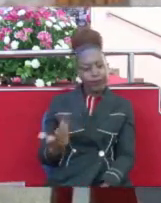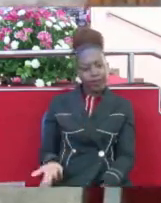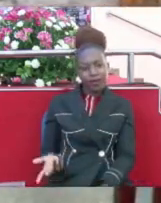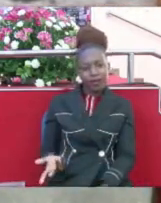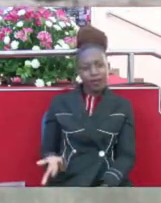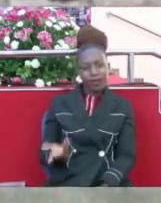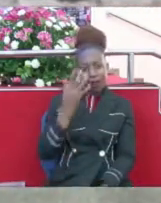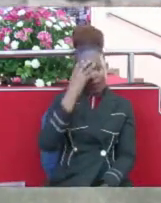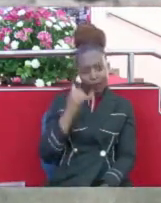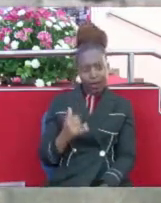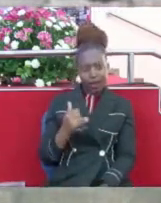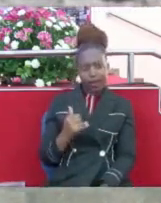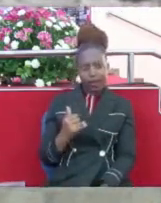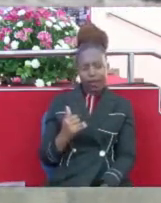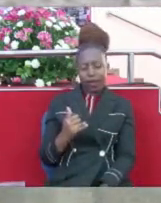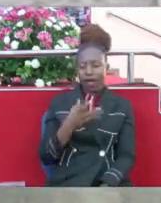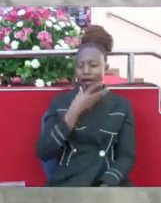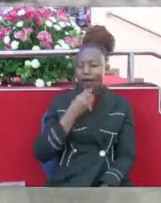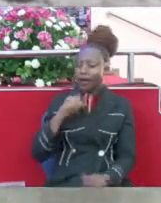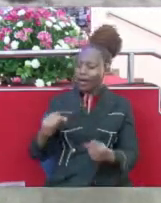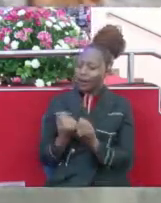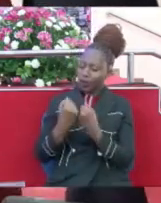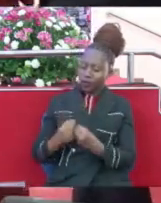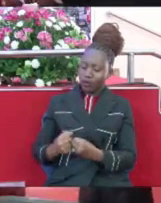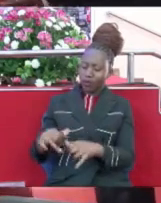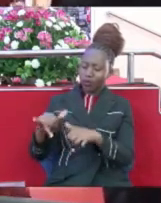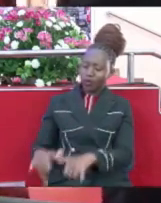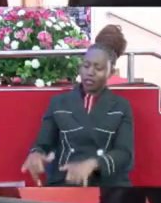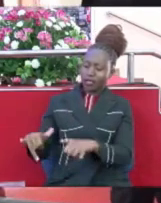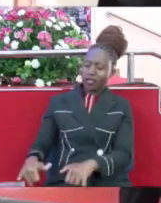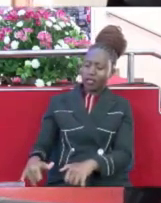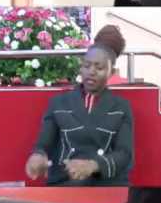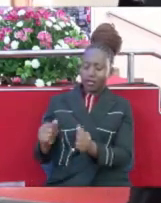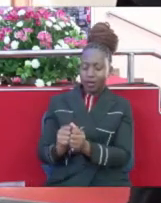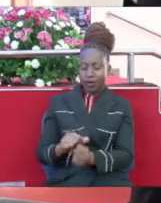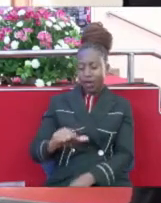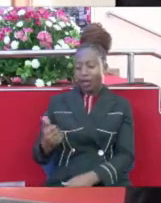Because a man cannot stick so close to another unless there's something they want from them.